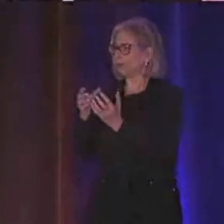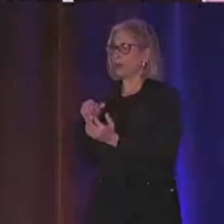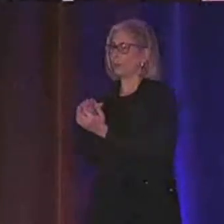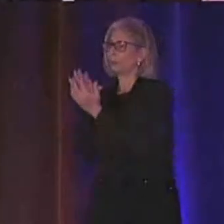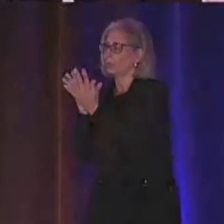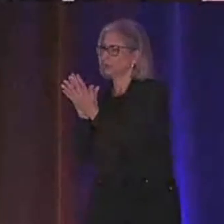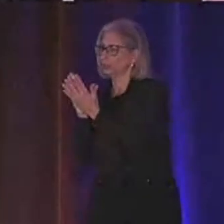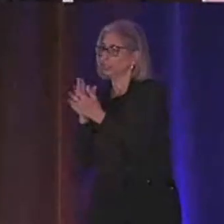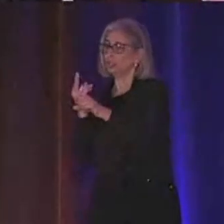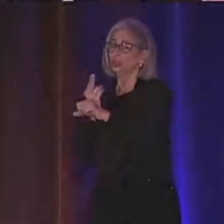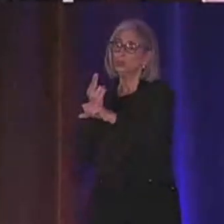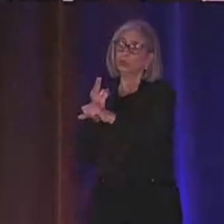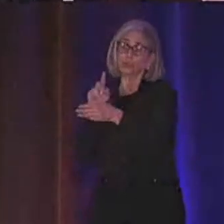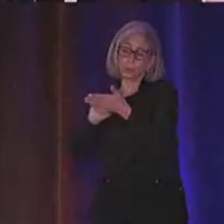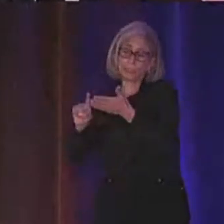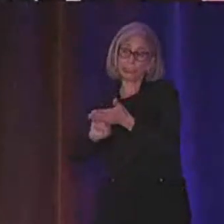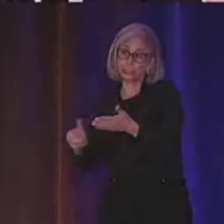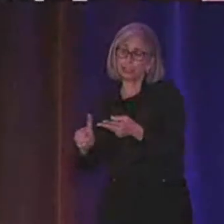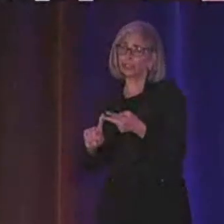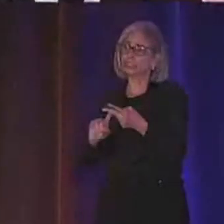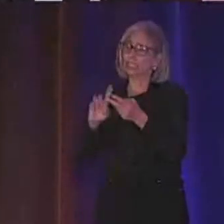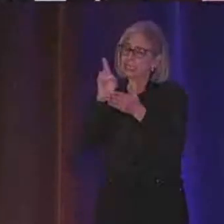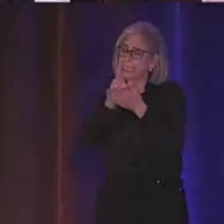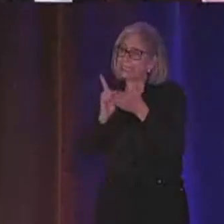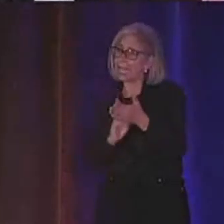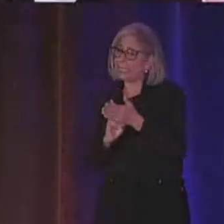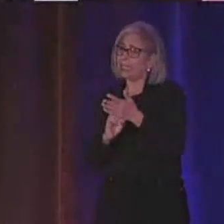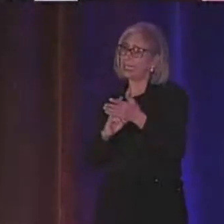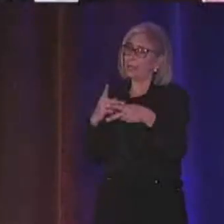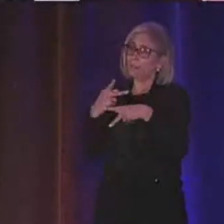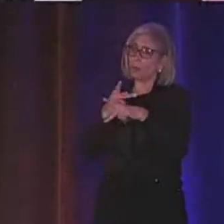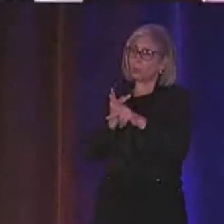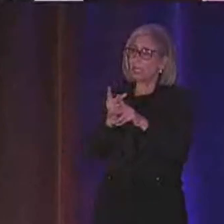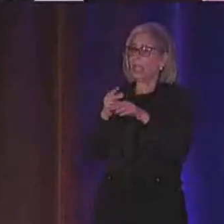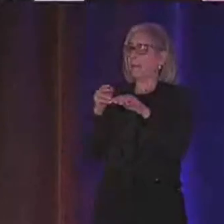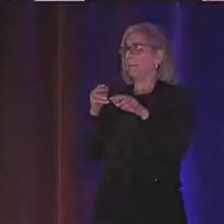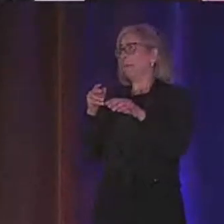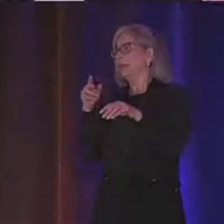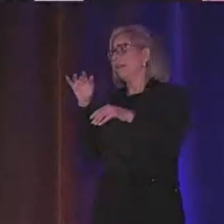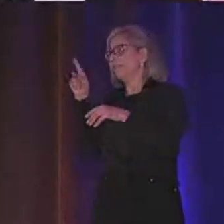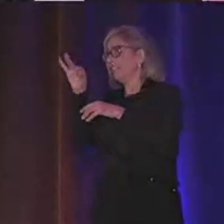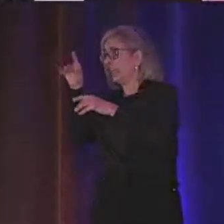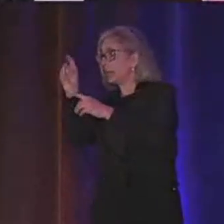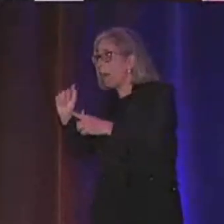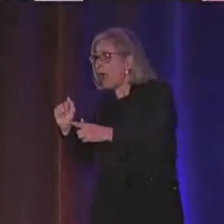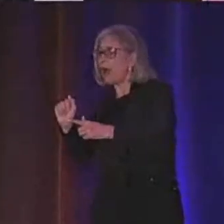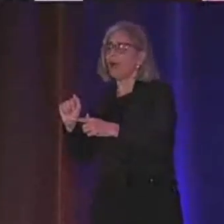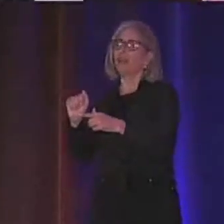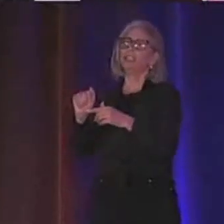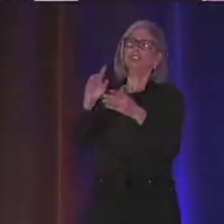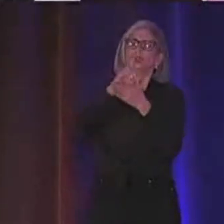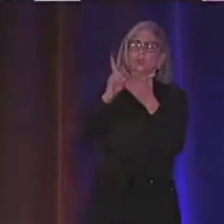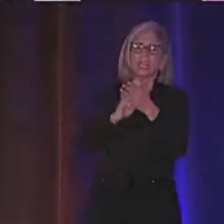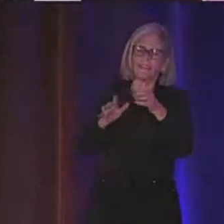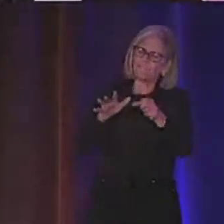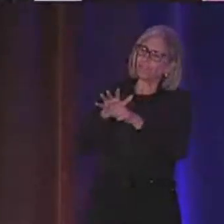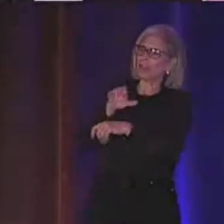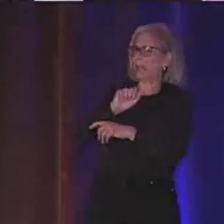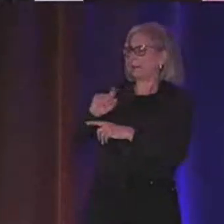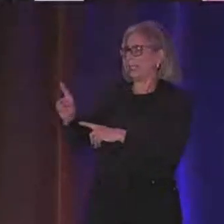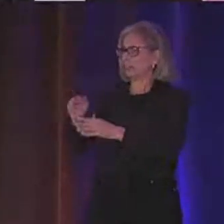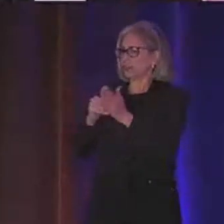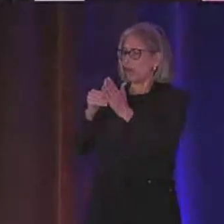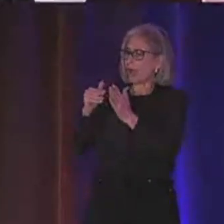with user research, designing and prototyping in Figma, to developing entire applications that